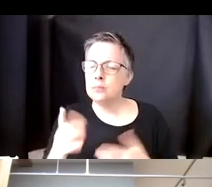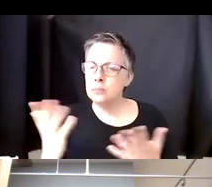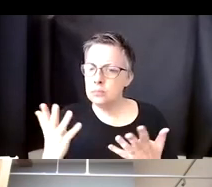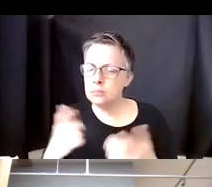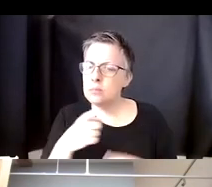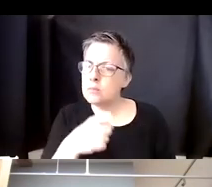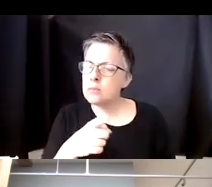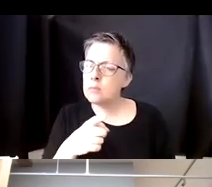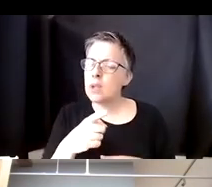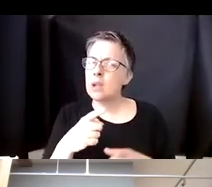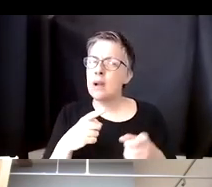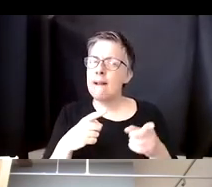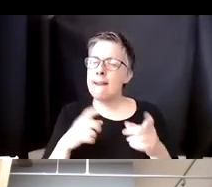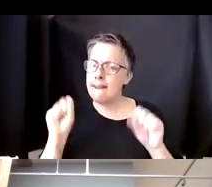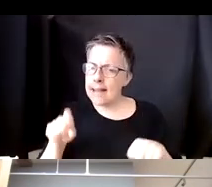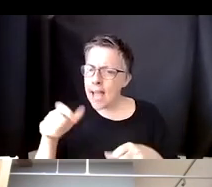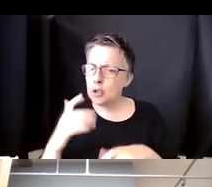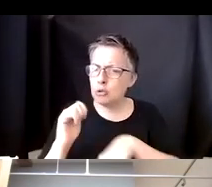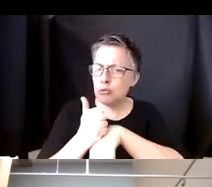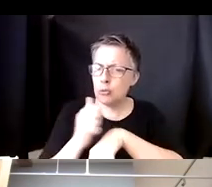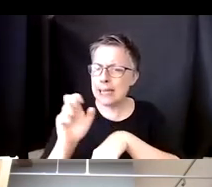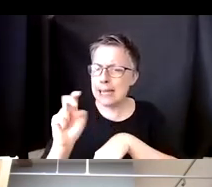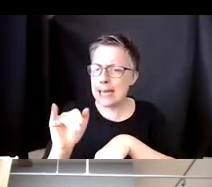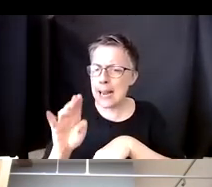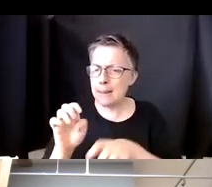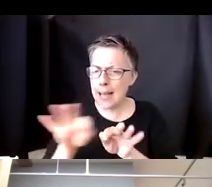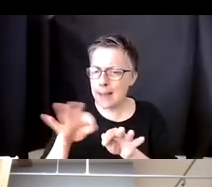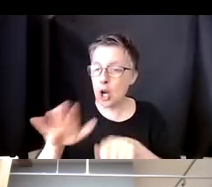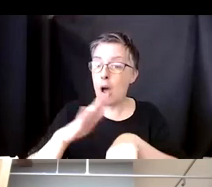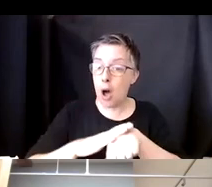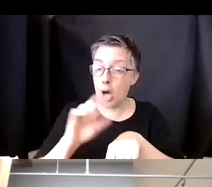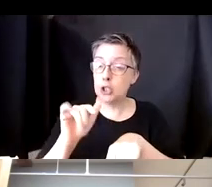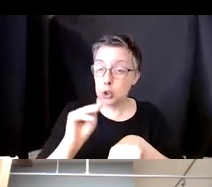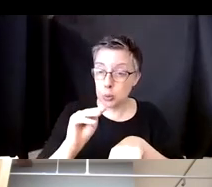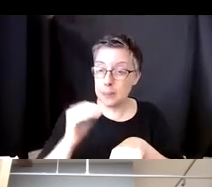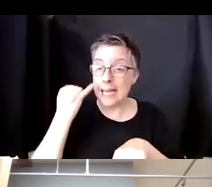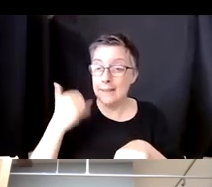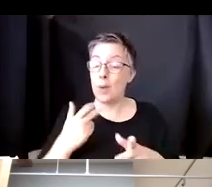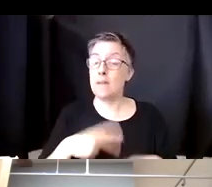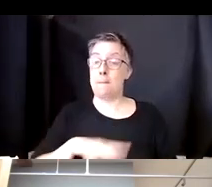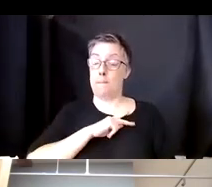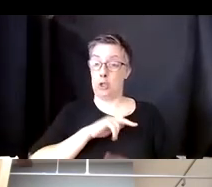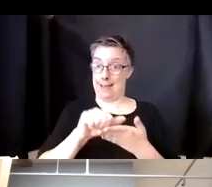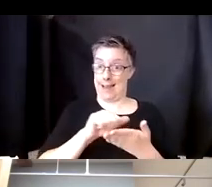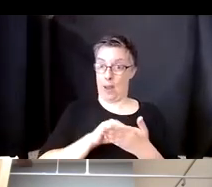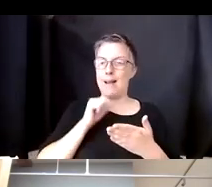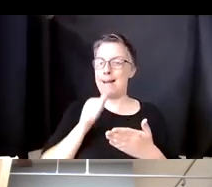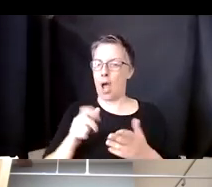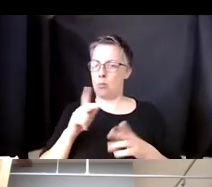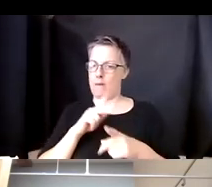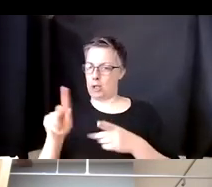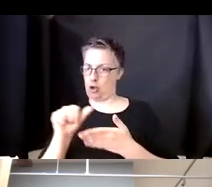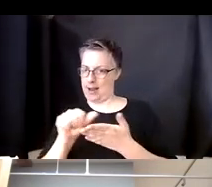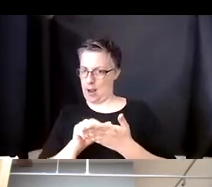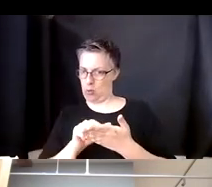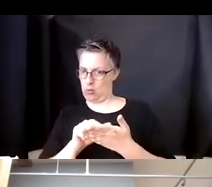She says, can you enable captioning on Zoom if you have a personal account and not a professional account? She then